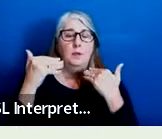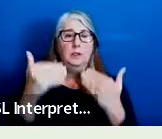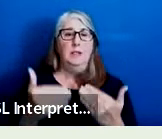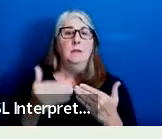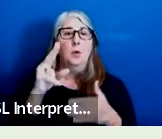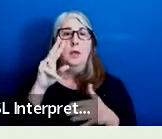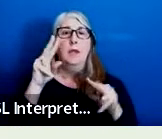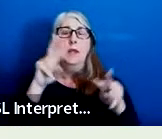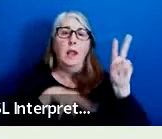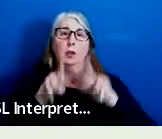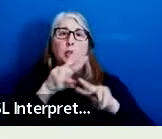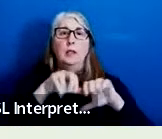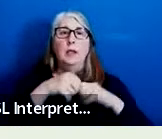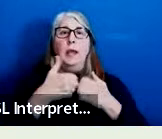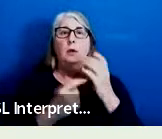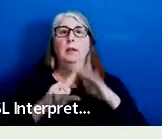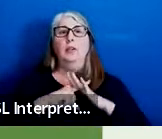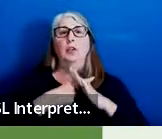get started.